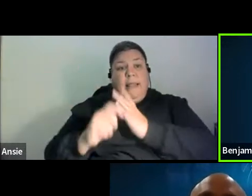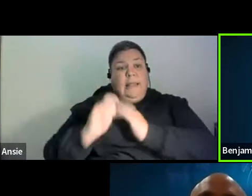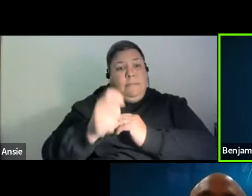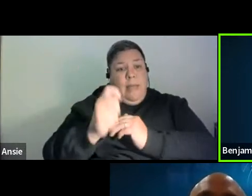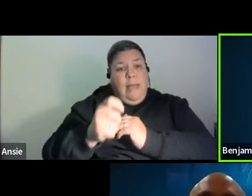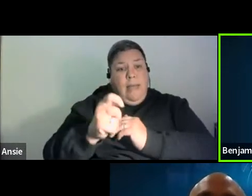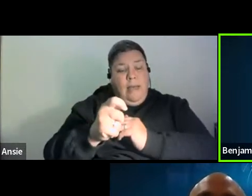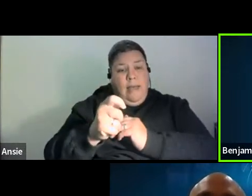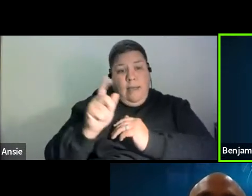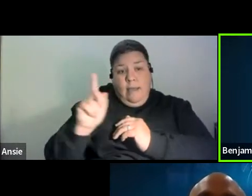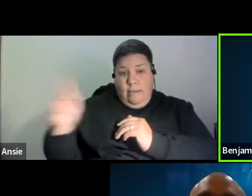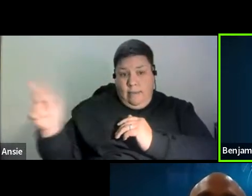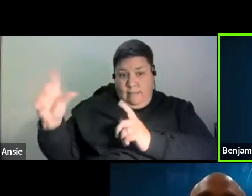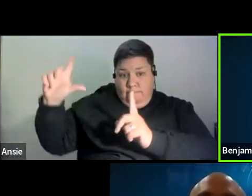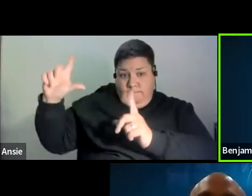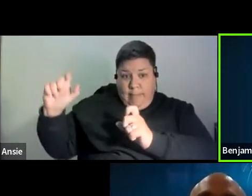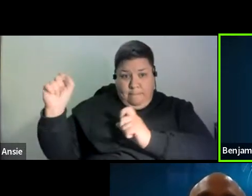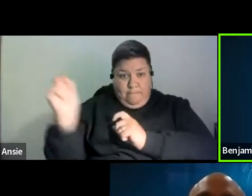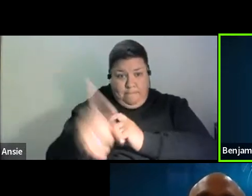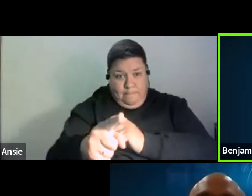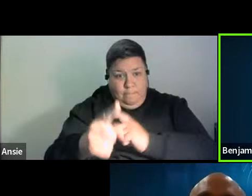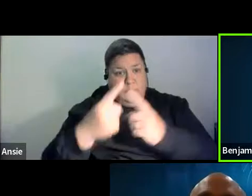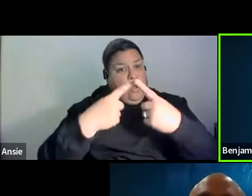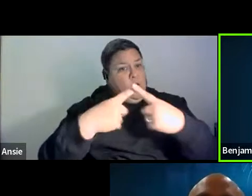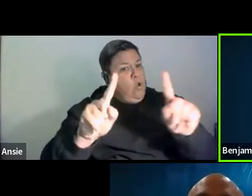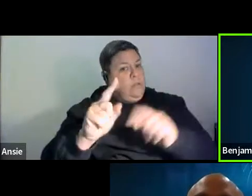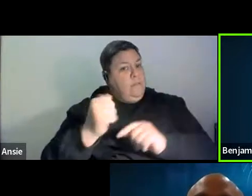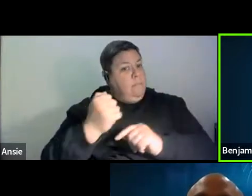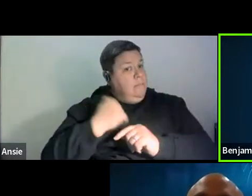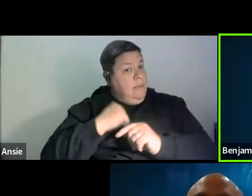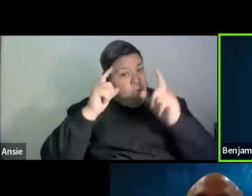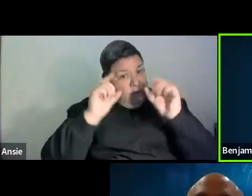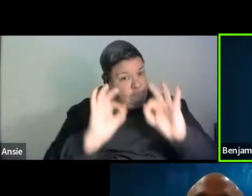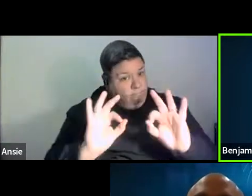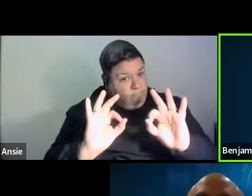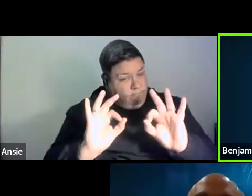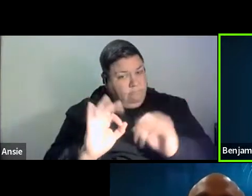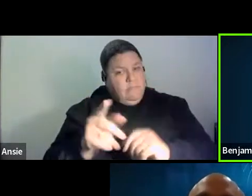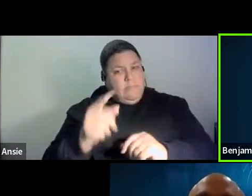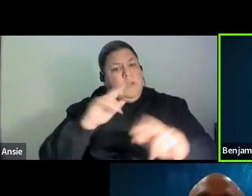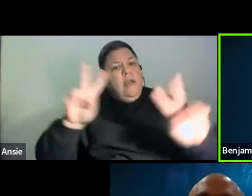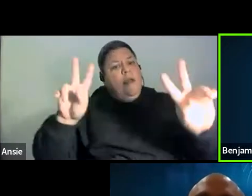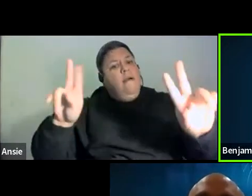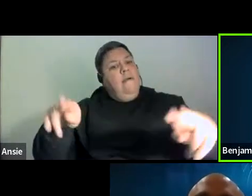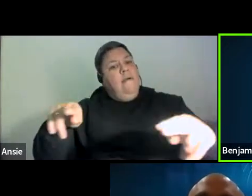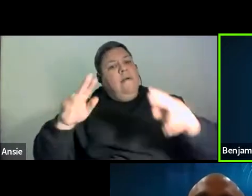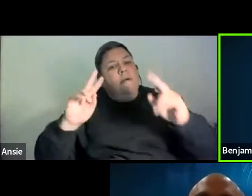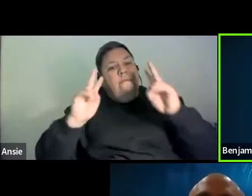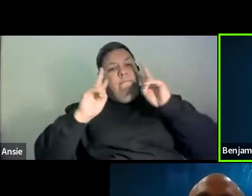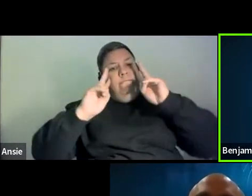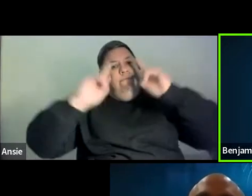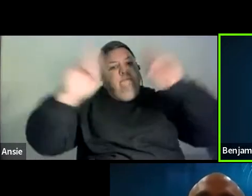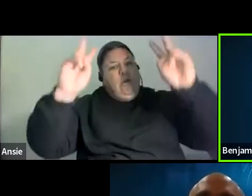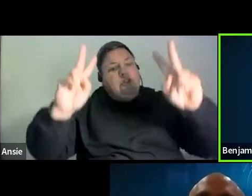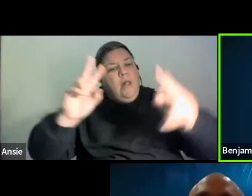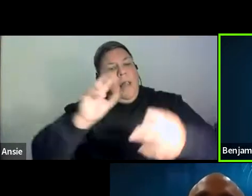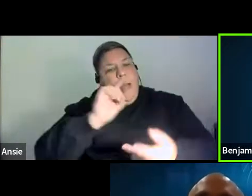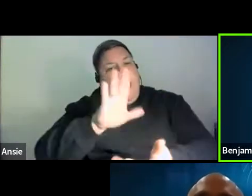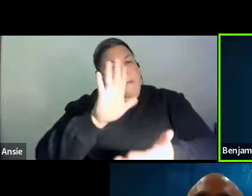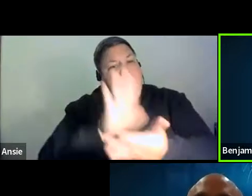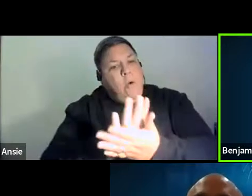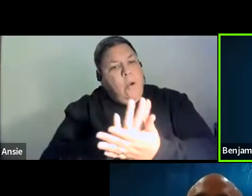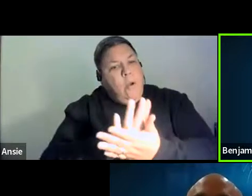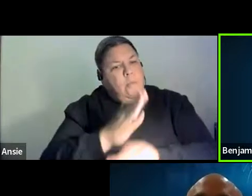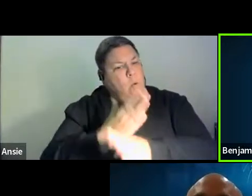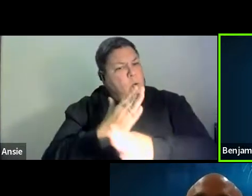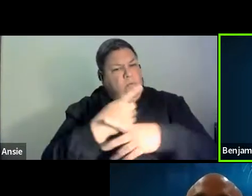practitioner. Leonie Lutz also says the virtual appointment system does not work properly. I think,